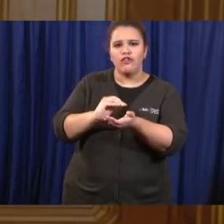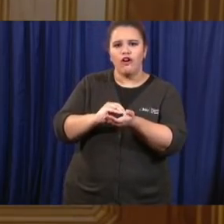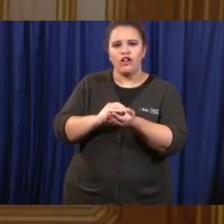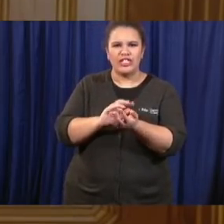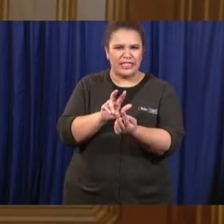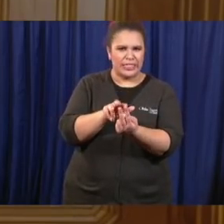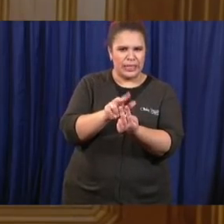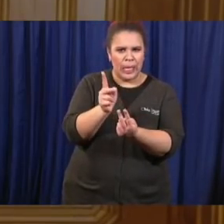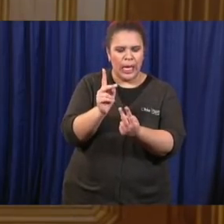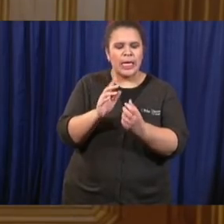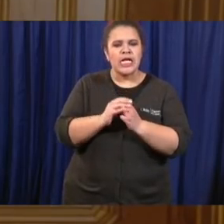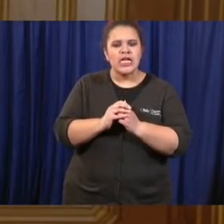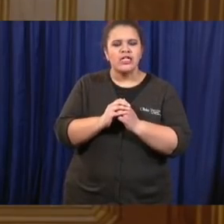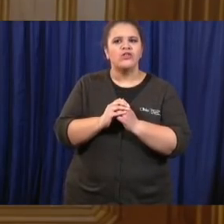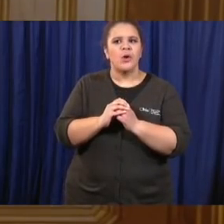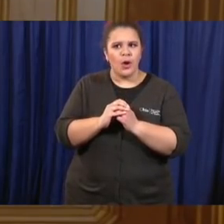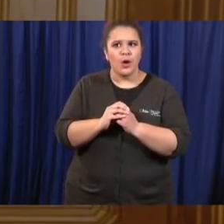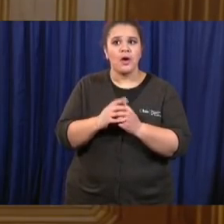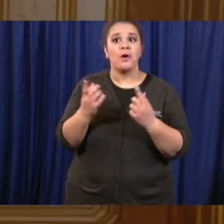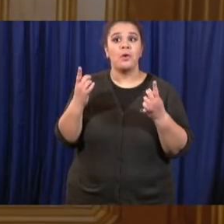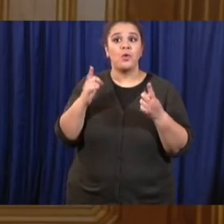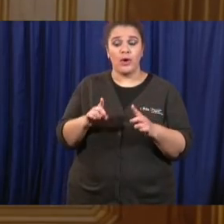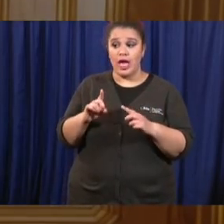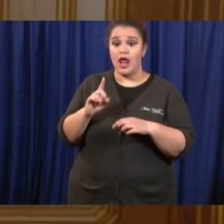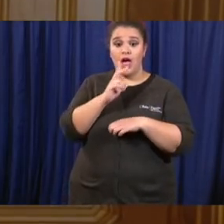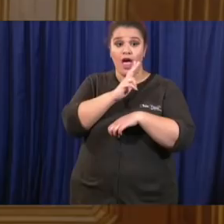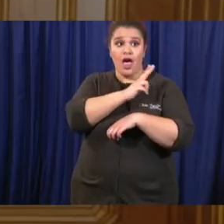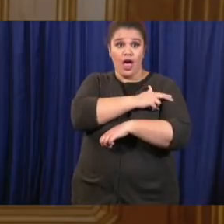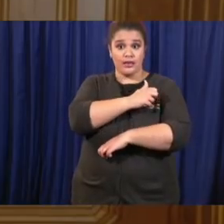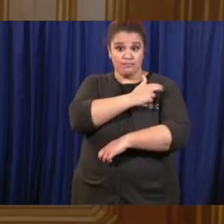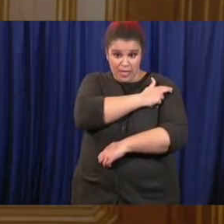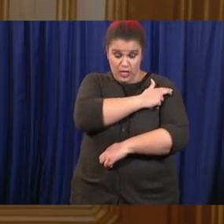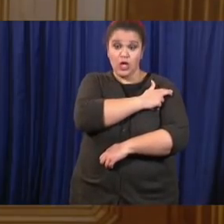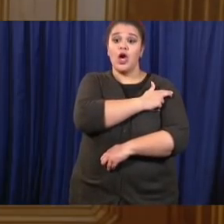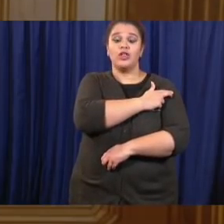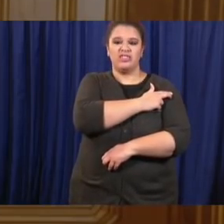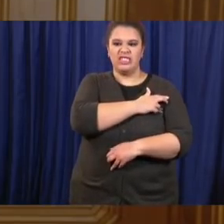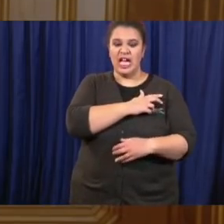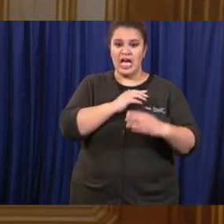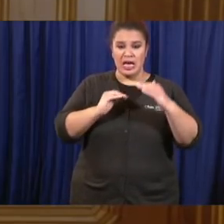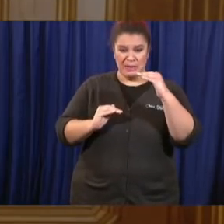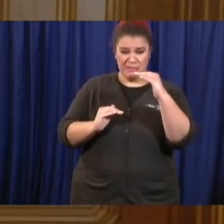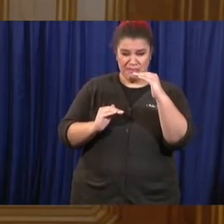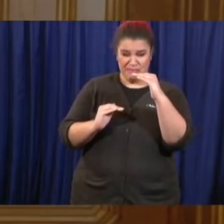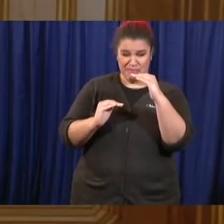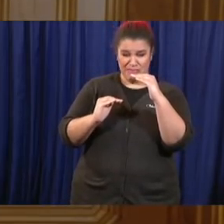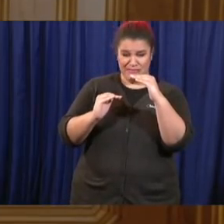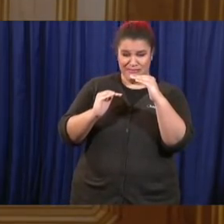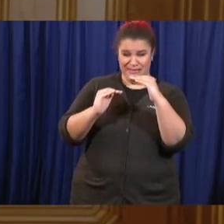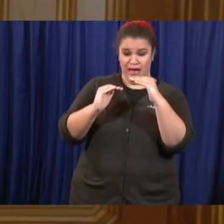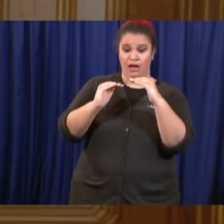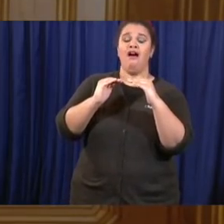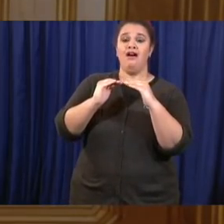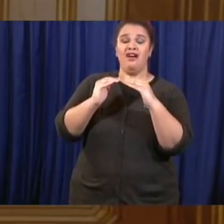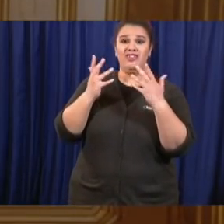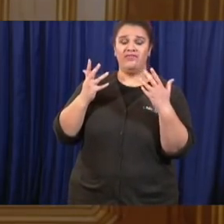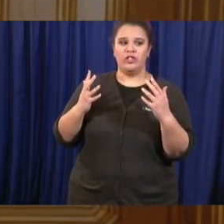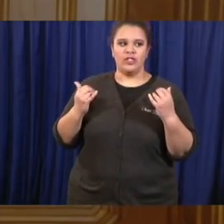of when and if hospitals do reach capacity and they have to make the decision of which patients to use respirators